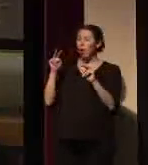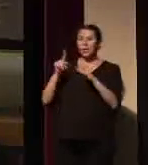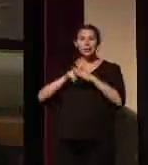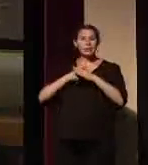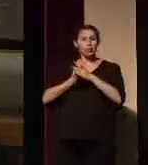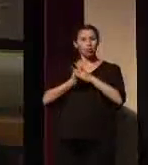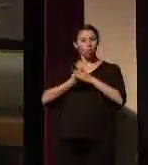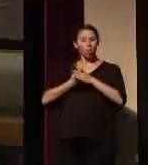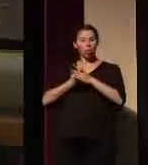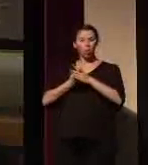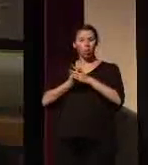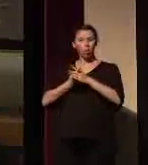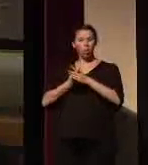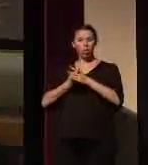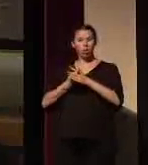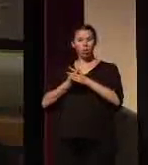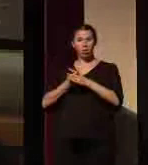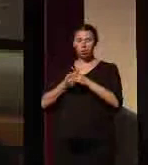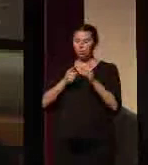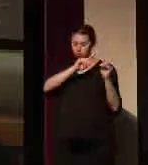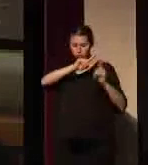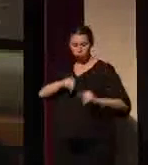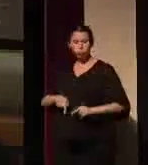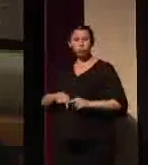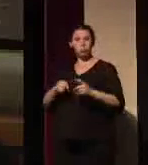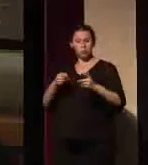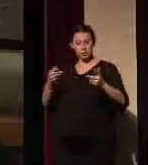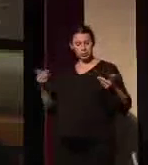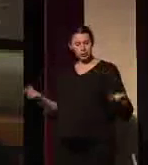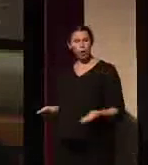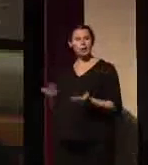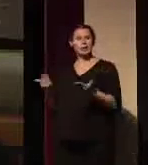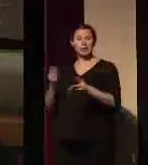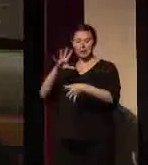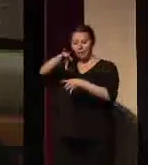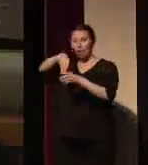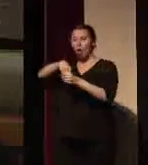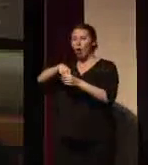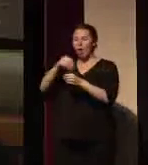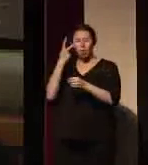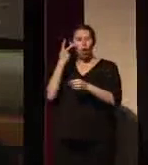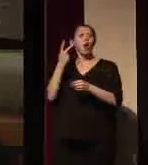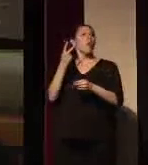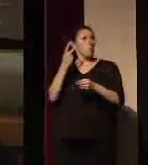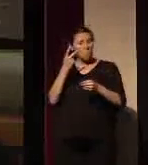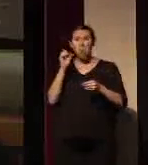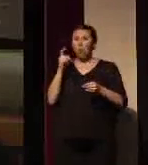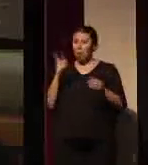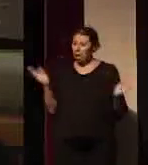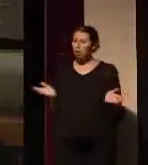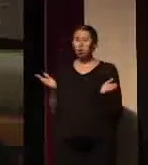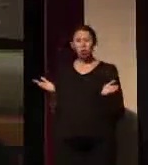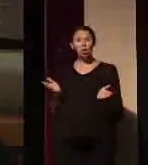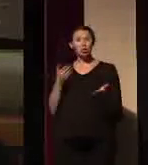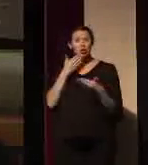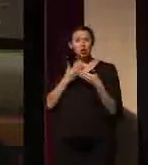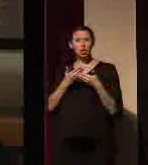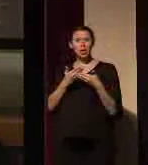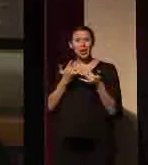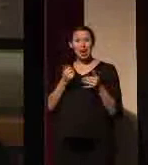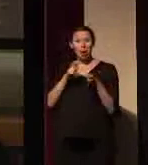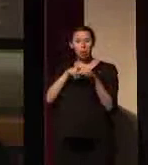initial presence and his initial involvement as encouraging, now see him